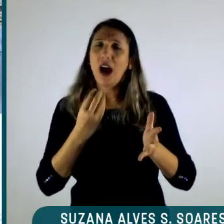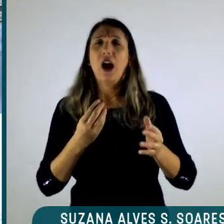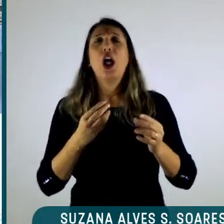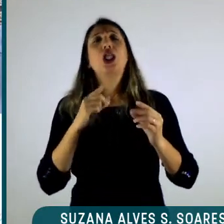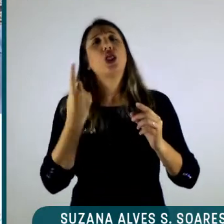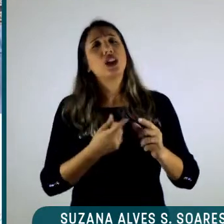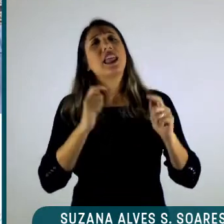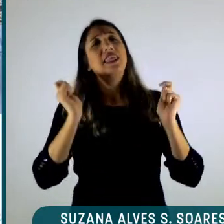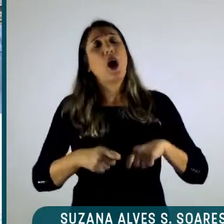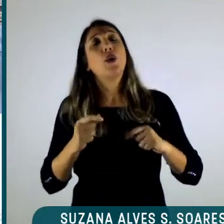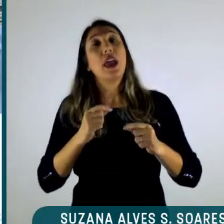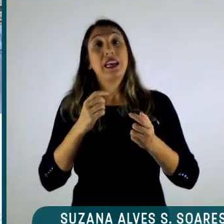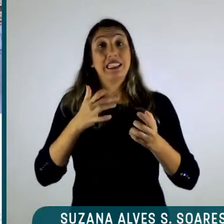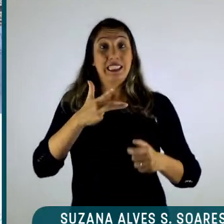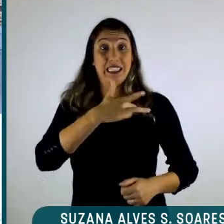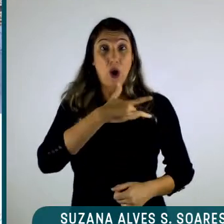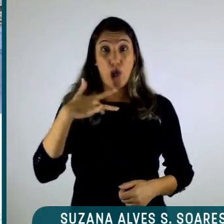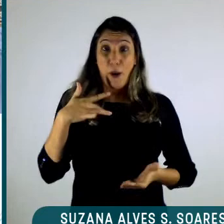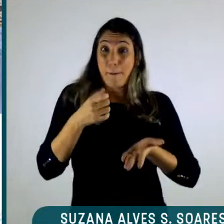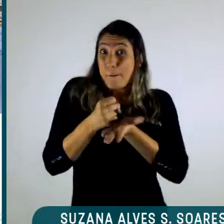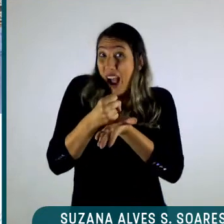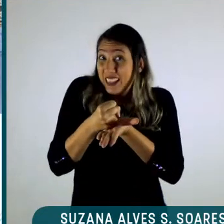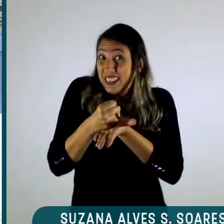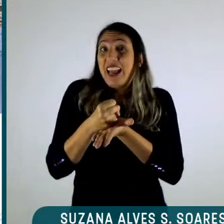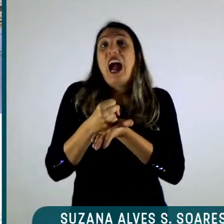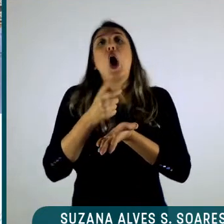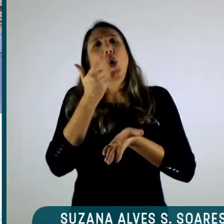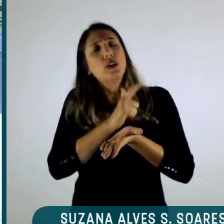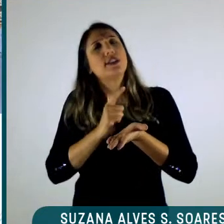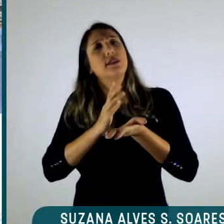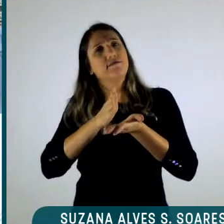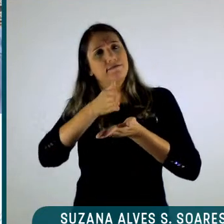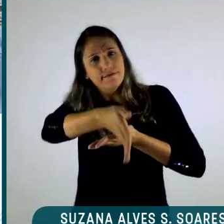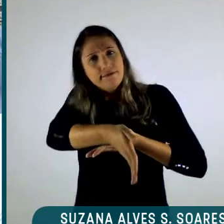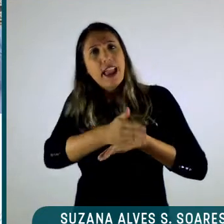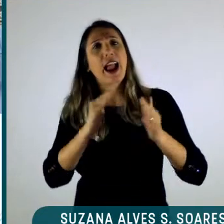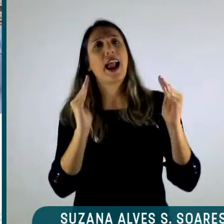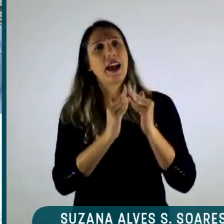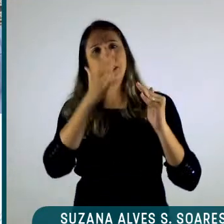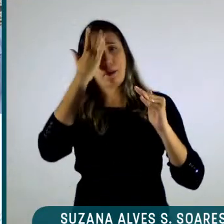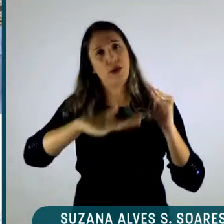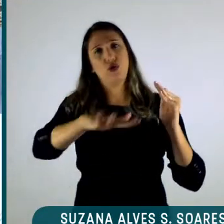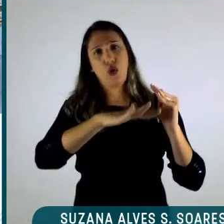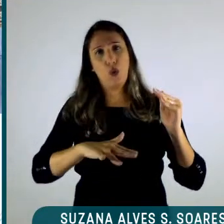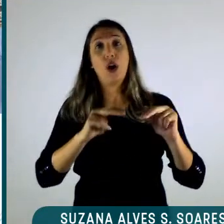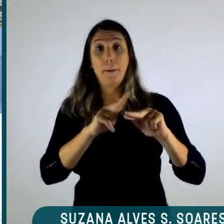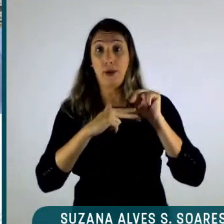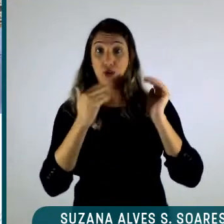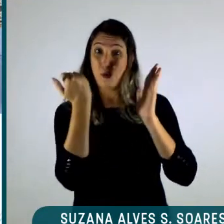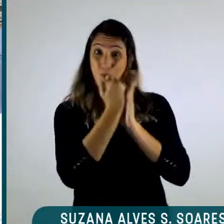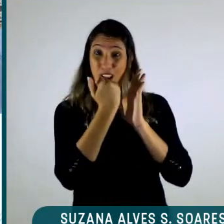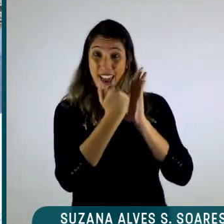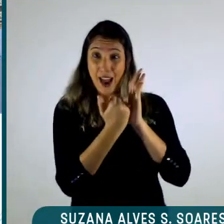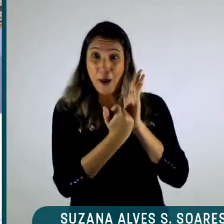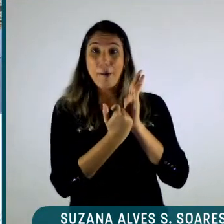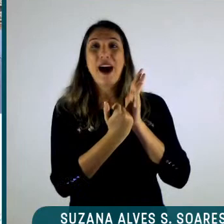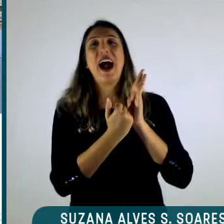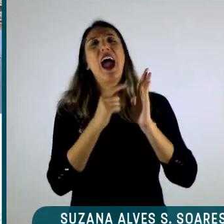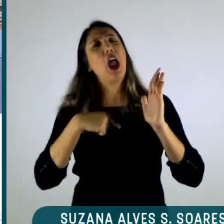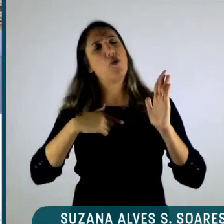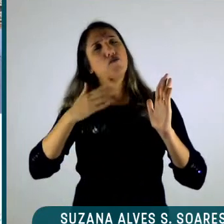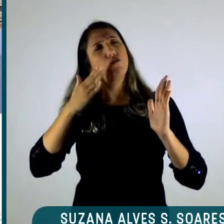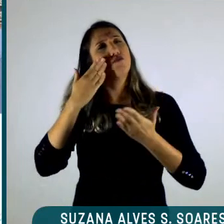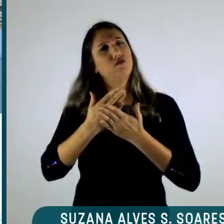good. And what else can we do to guarantee basic healthcare may reach people's homes? So the